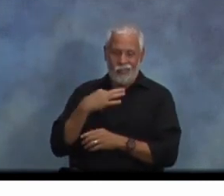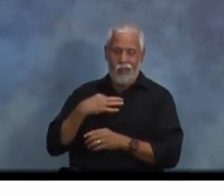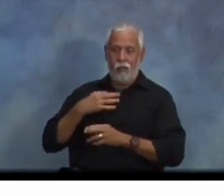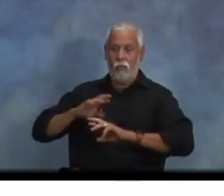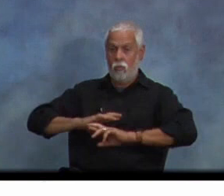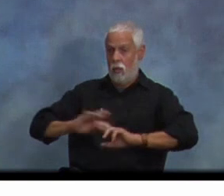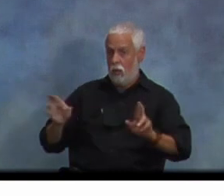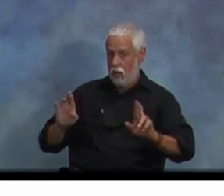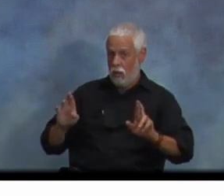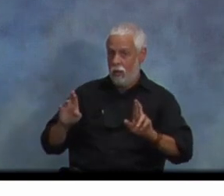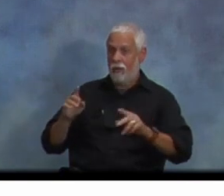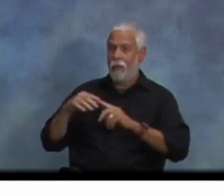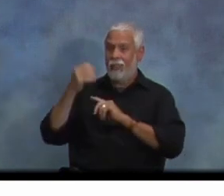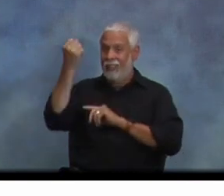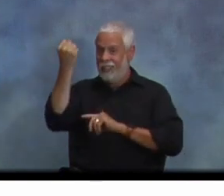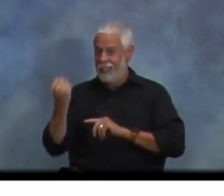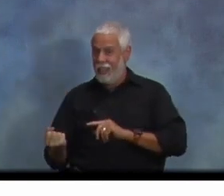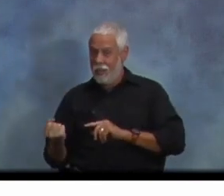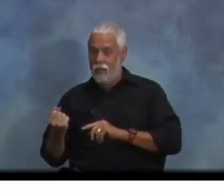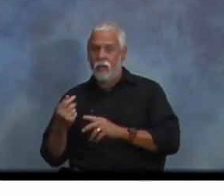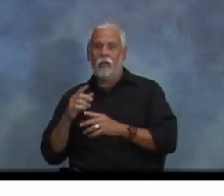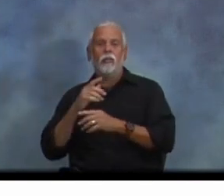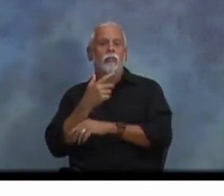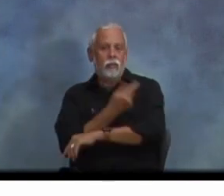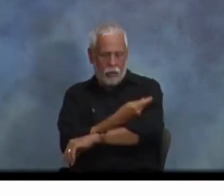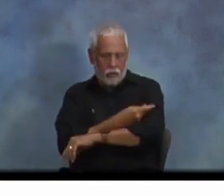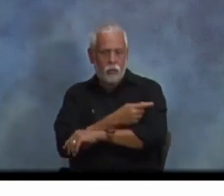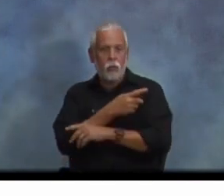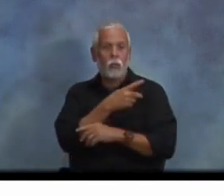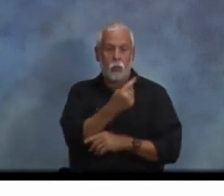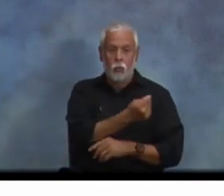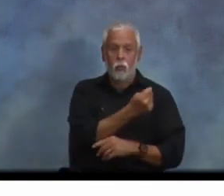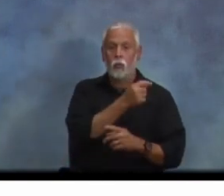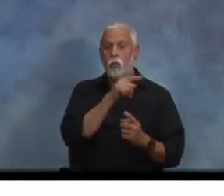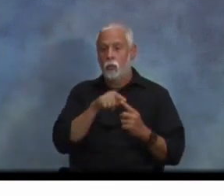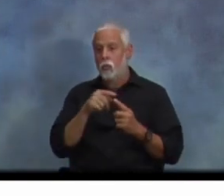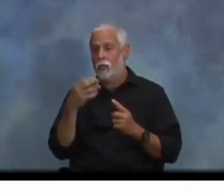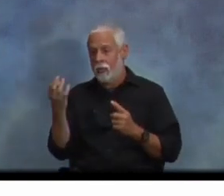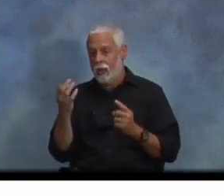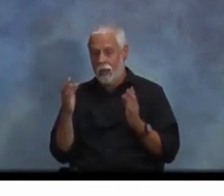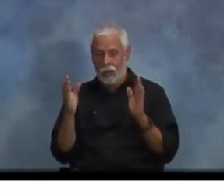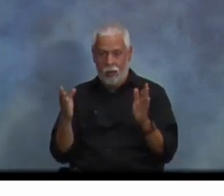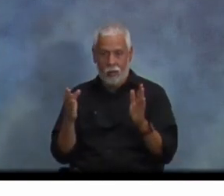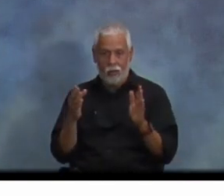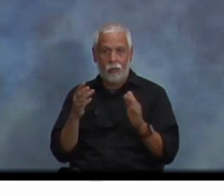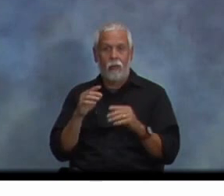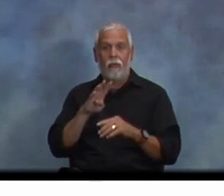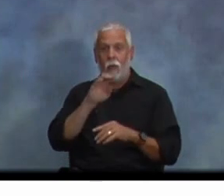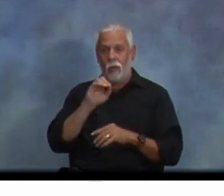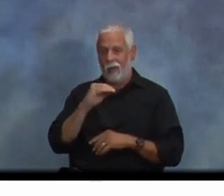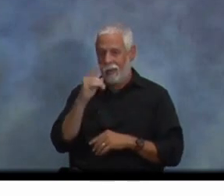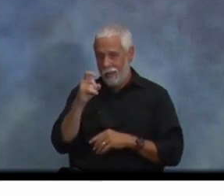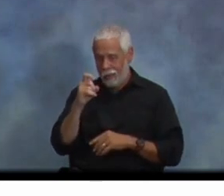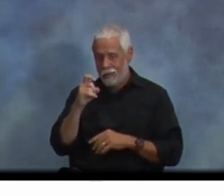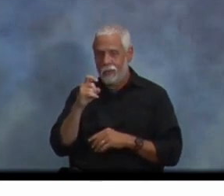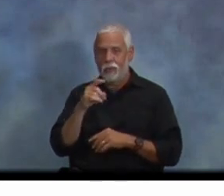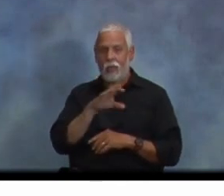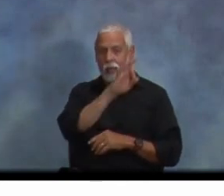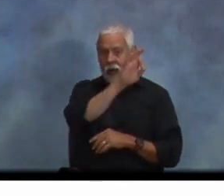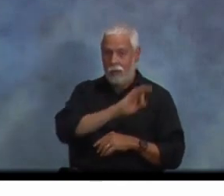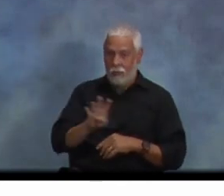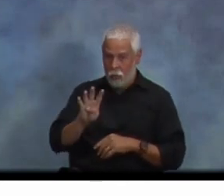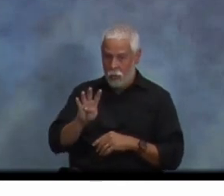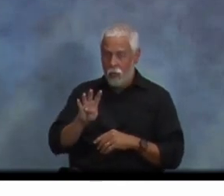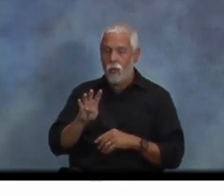be available for Saturday outreach. So we'll be running a Tuesday through Friday operation at 40 Cox, 9 to